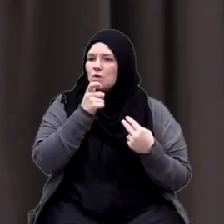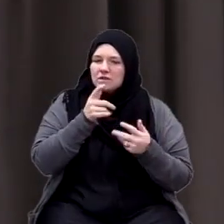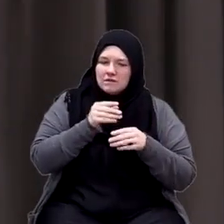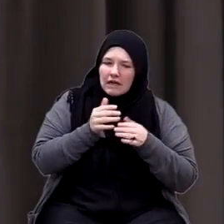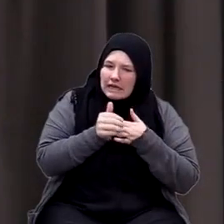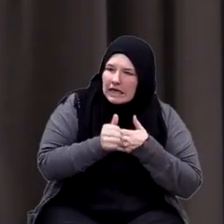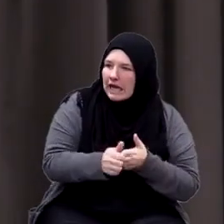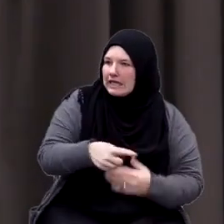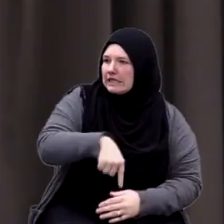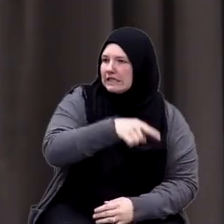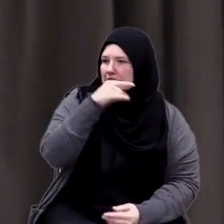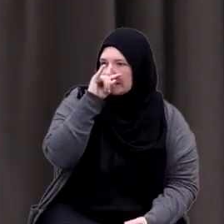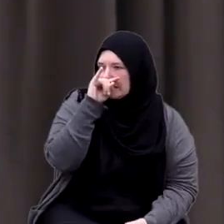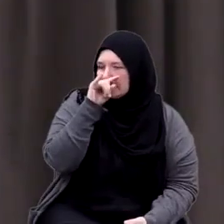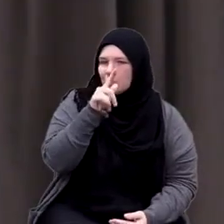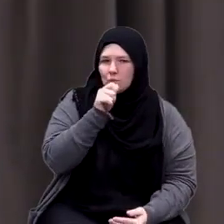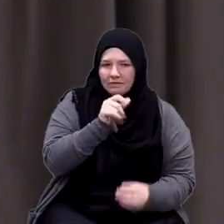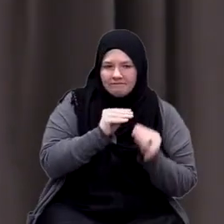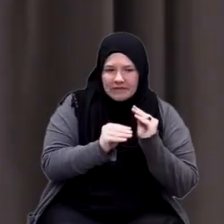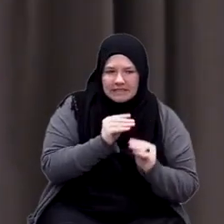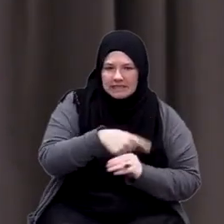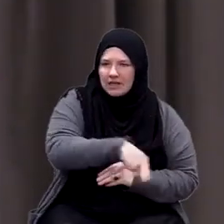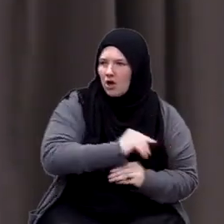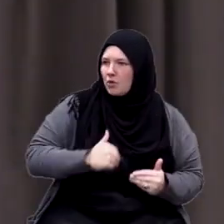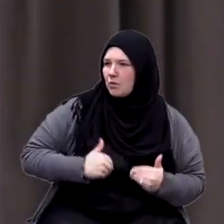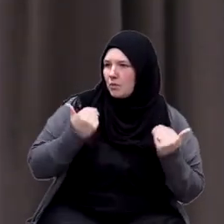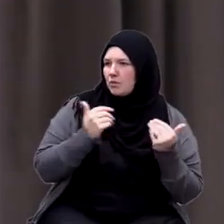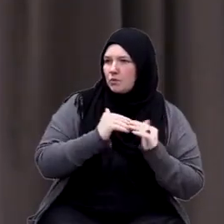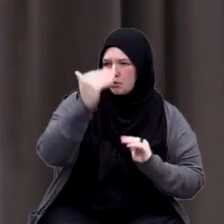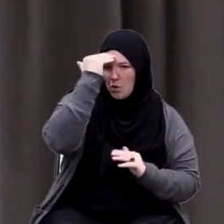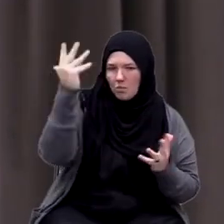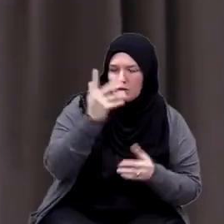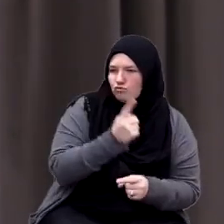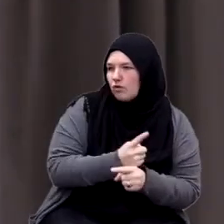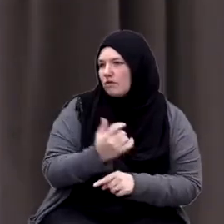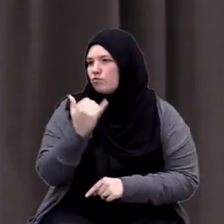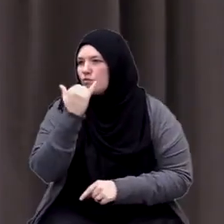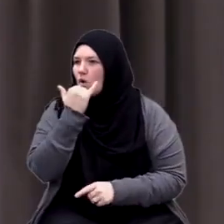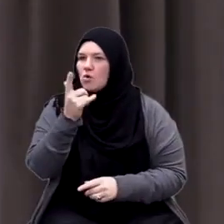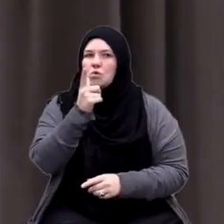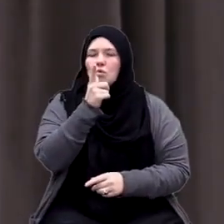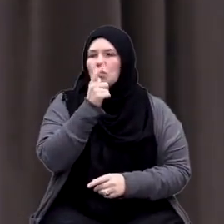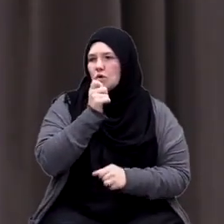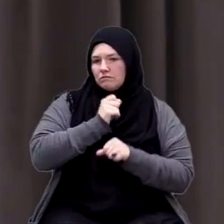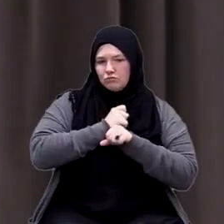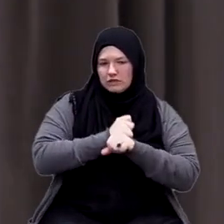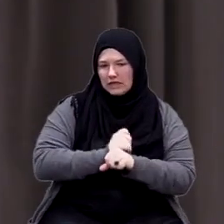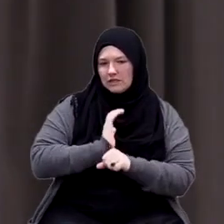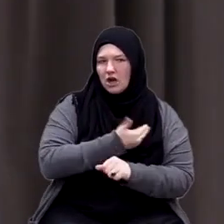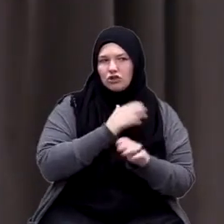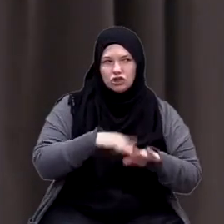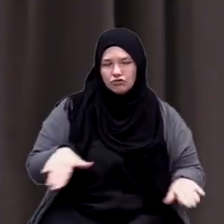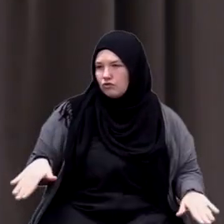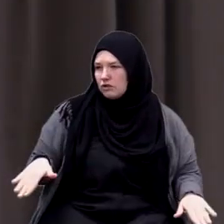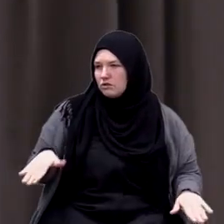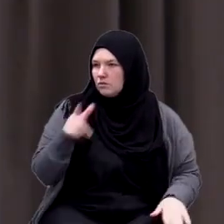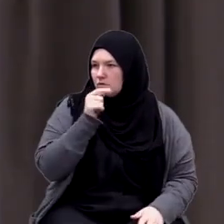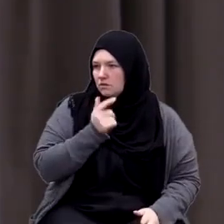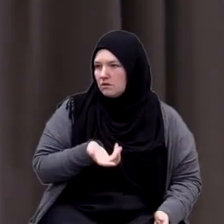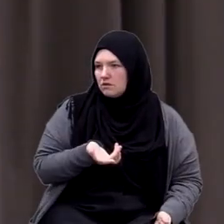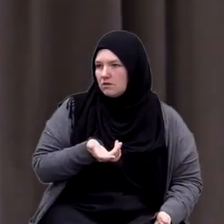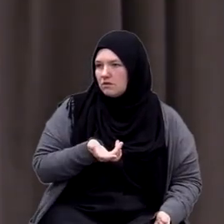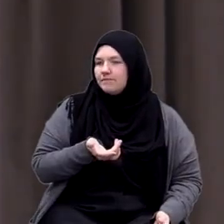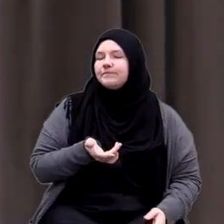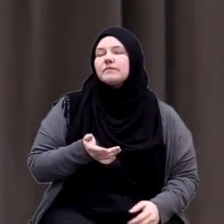this going on in the lives of our youth and our children? Who is protecting them from themselves? So